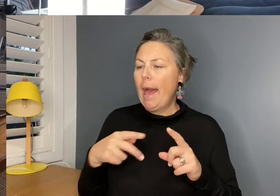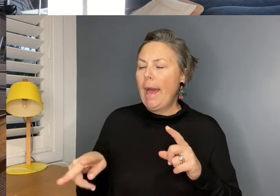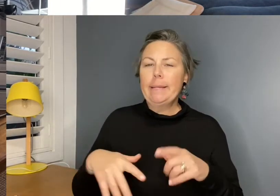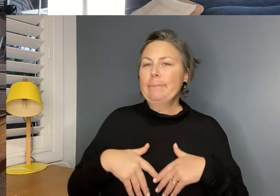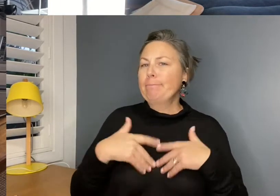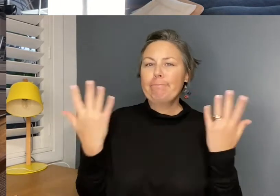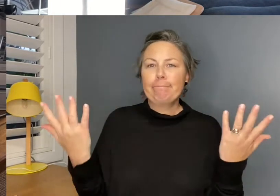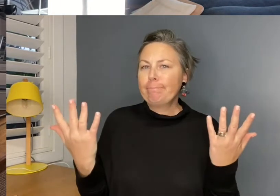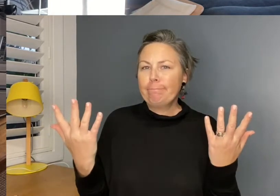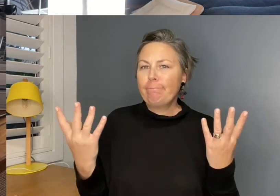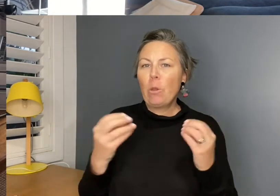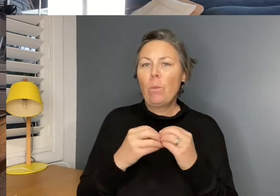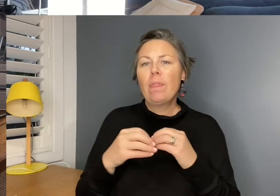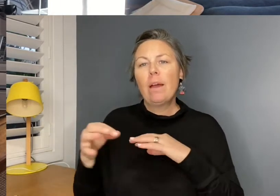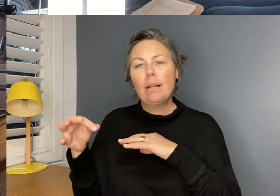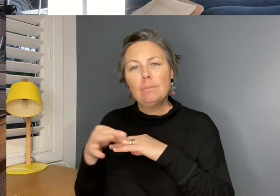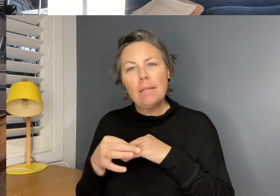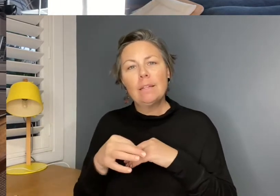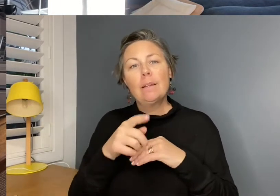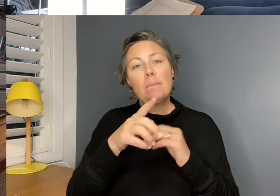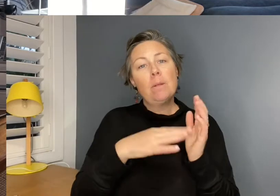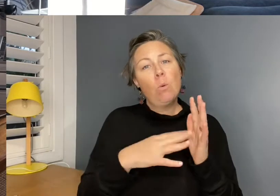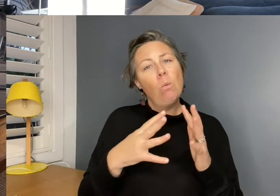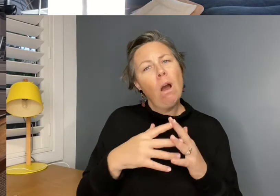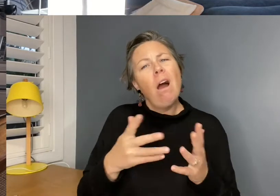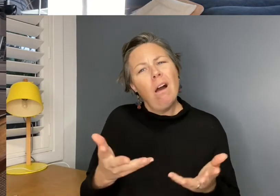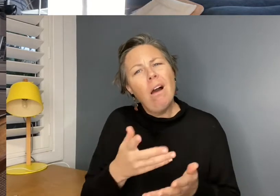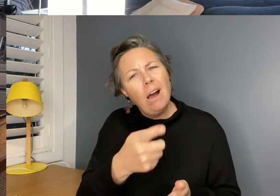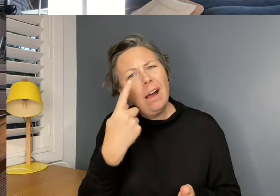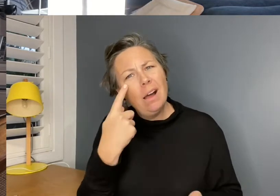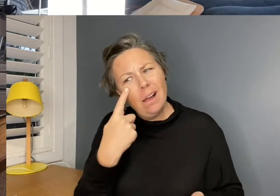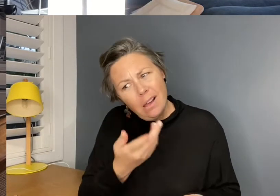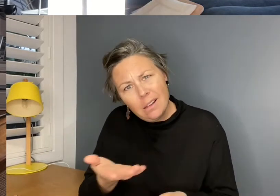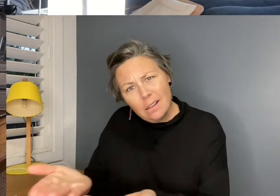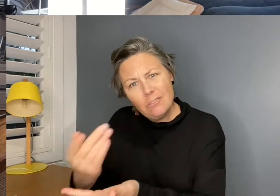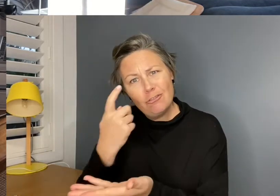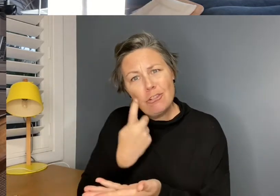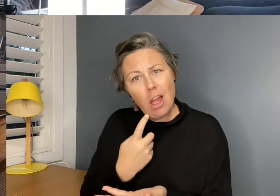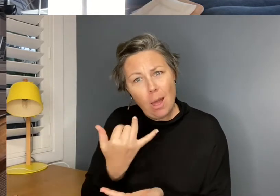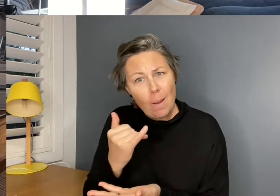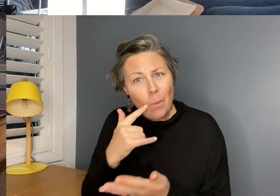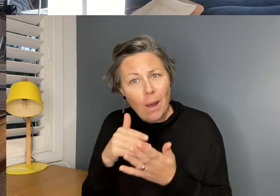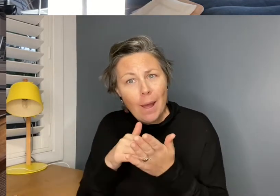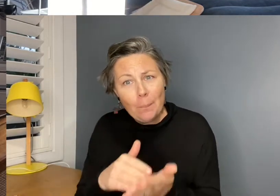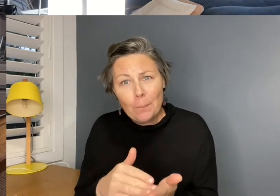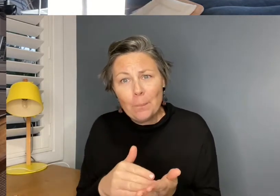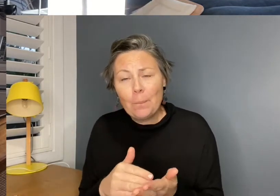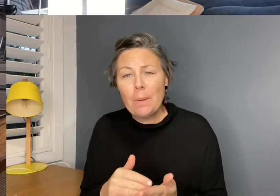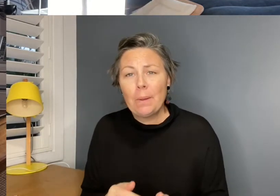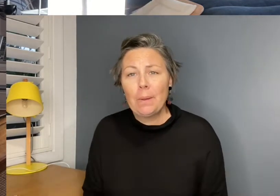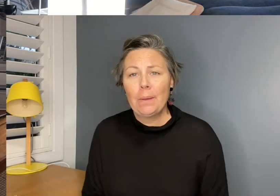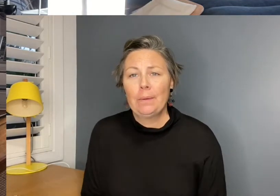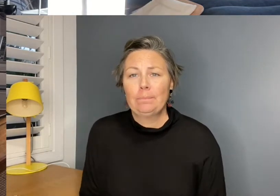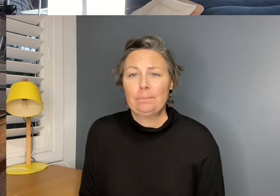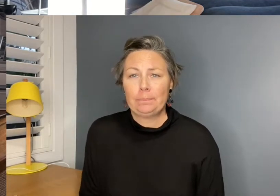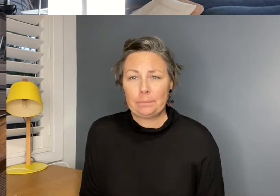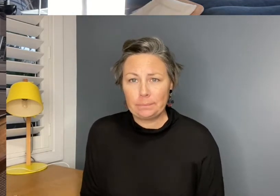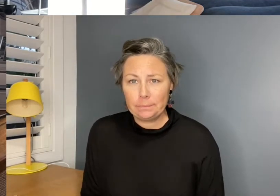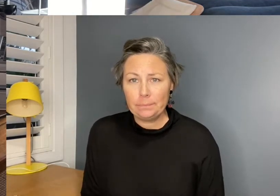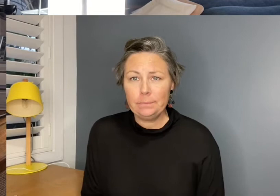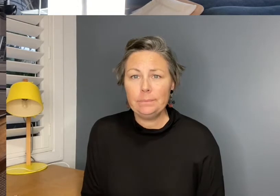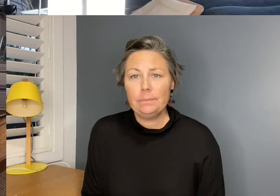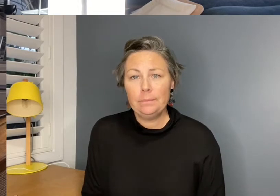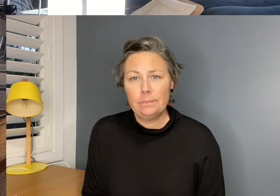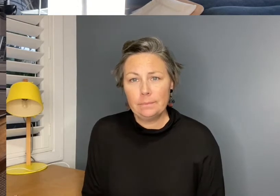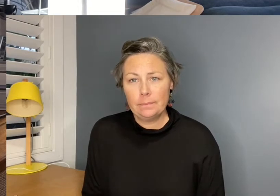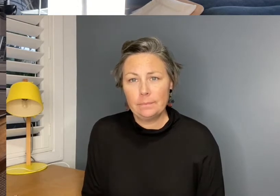my midwife and Aidan both just sort of like gently encouraged me, like, I think you should give it a go. It might be good. And